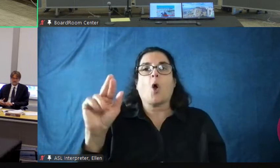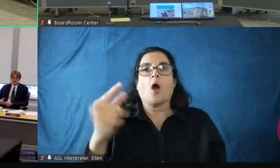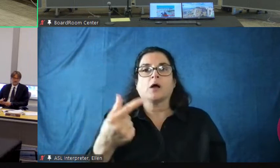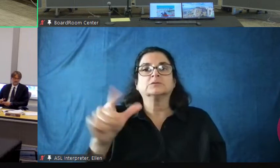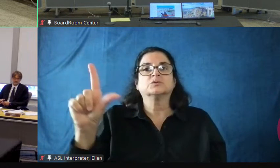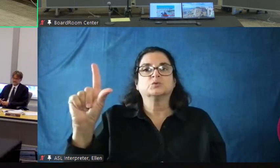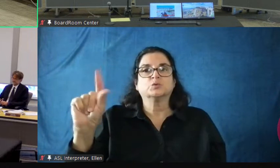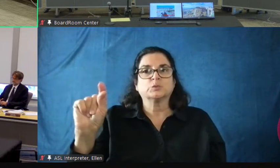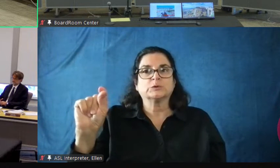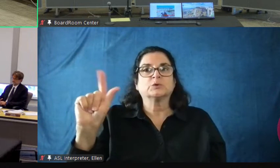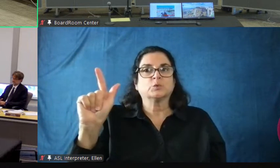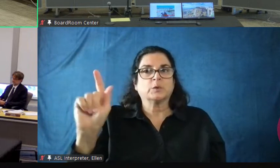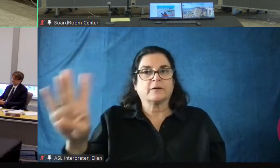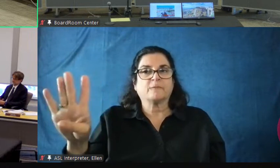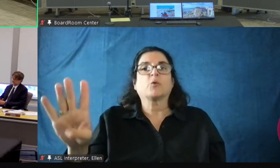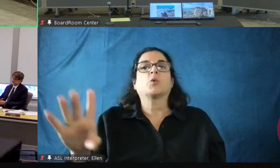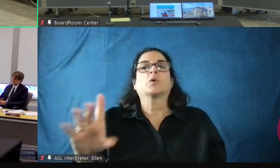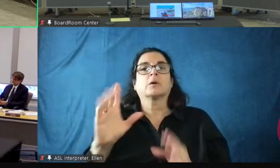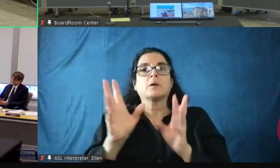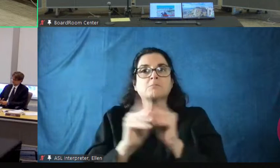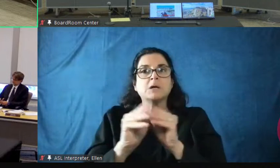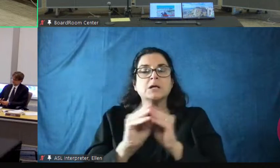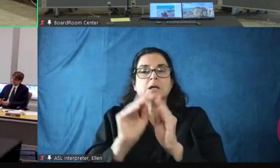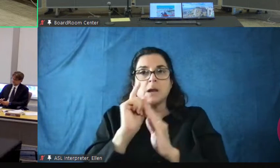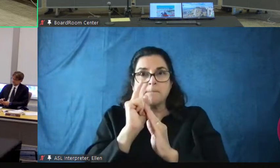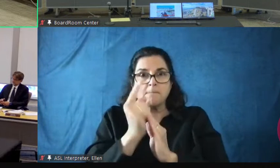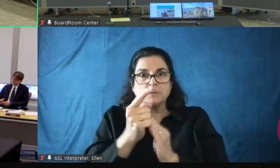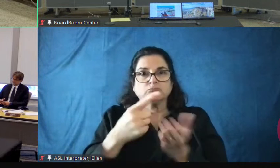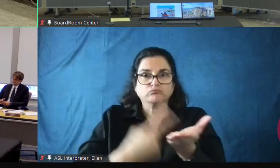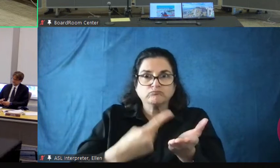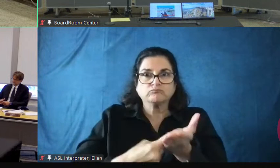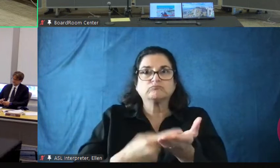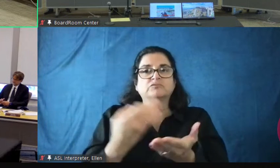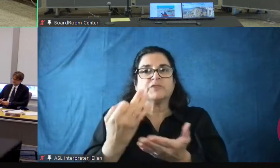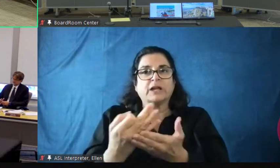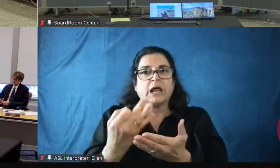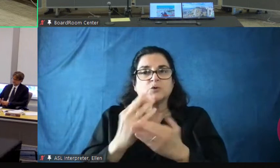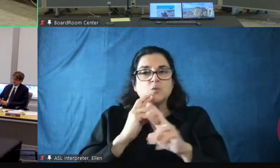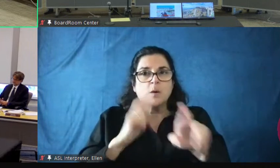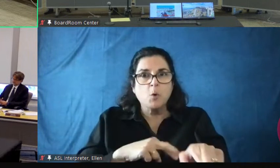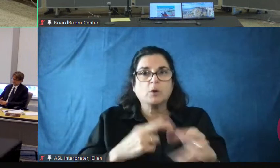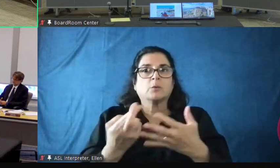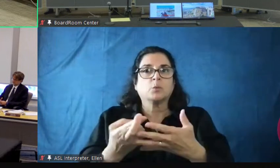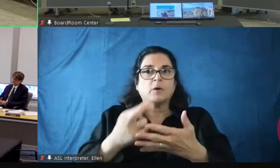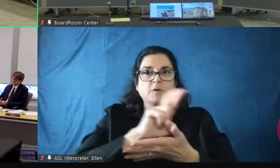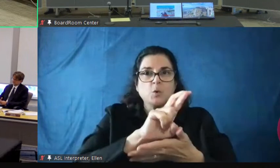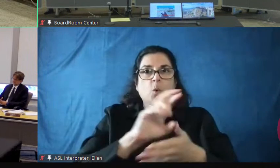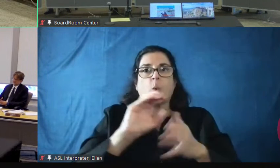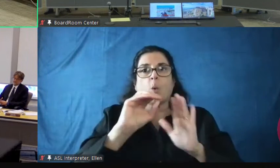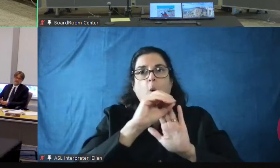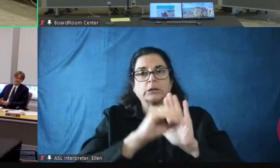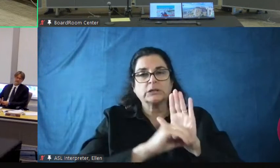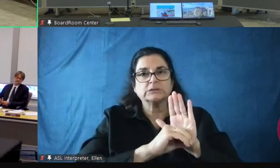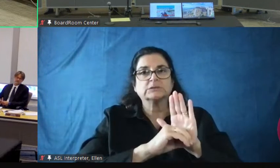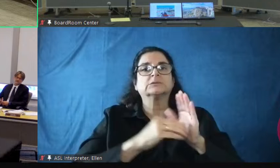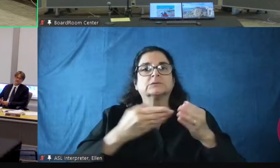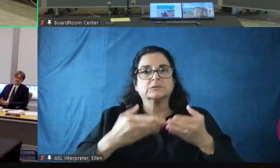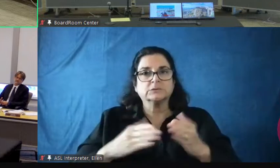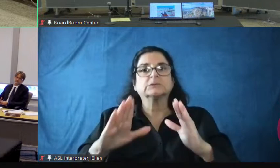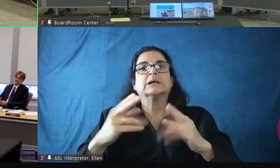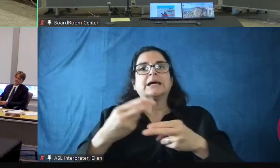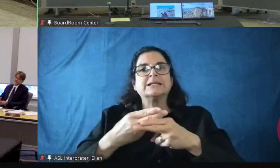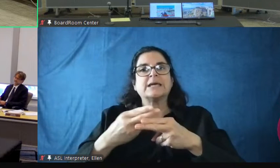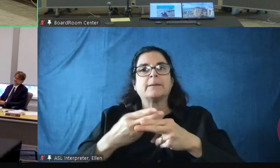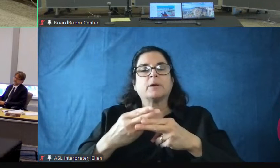and reviewed the finance report. Committee reviewed one ordinance, review of an ordinance authorizing a temporary right of